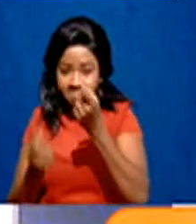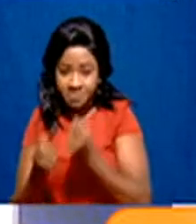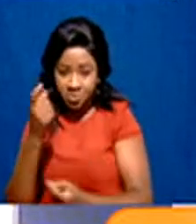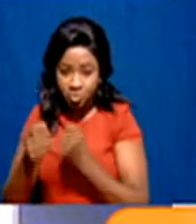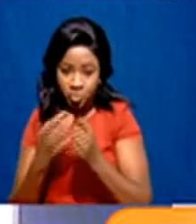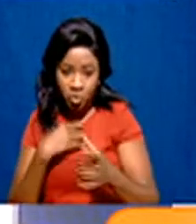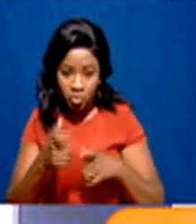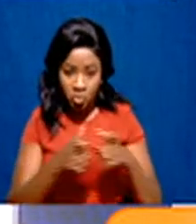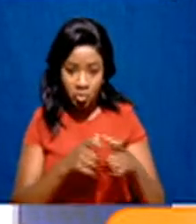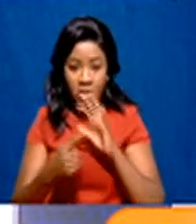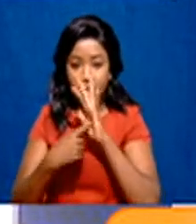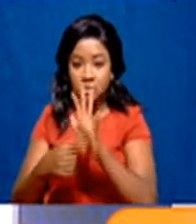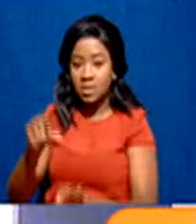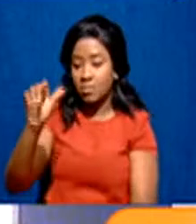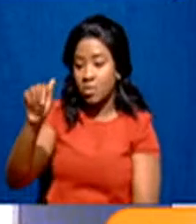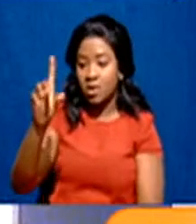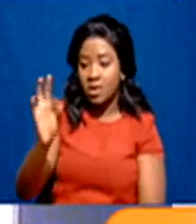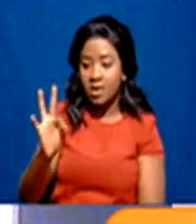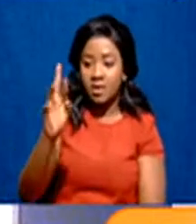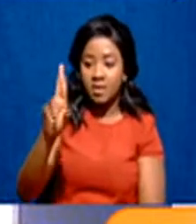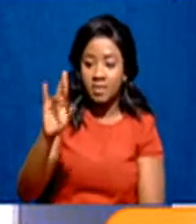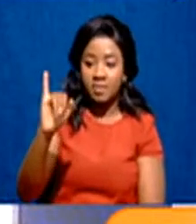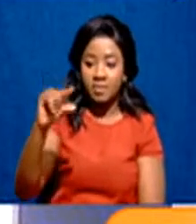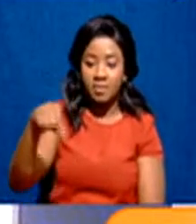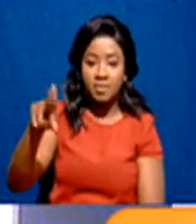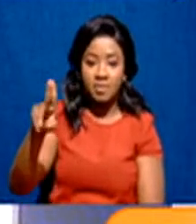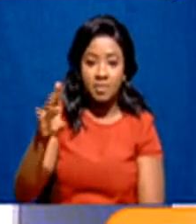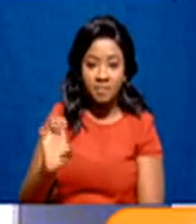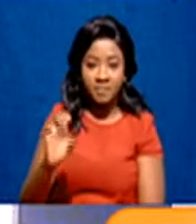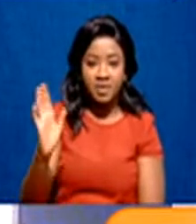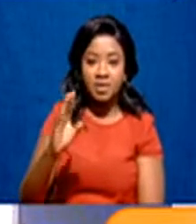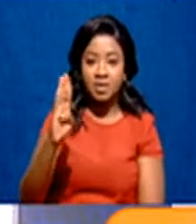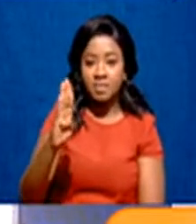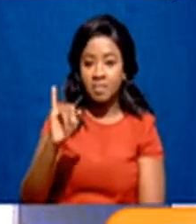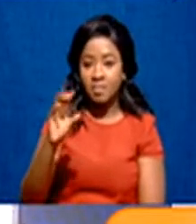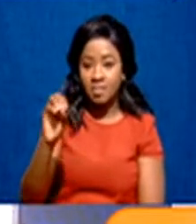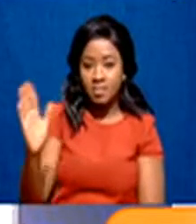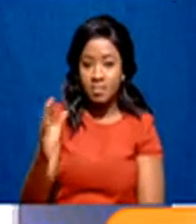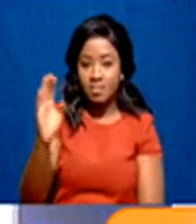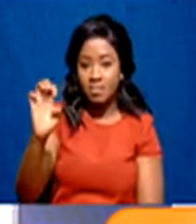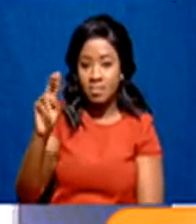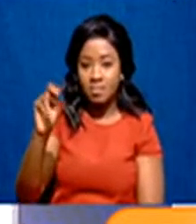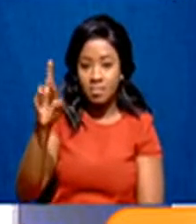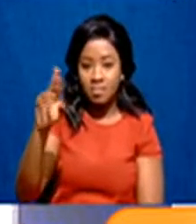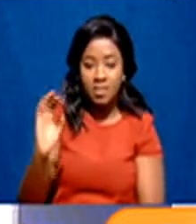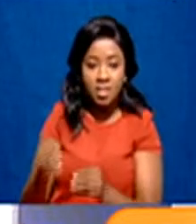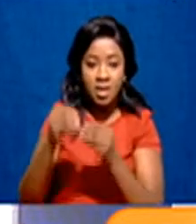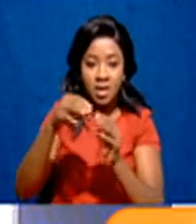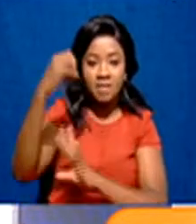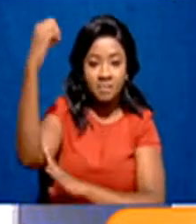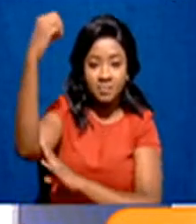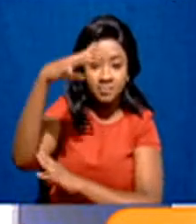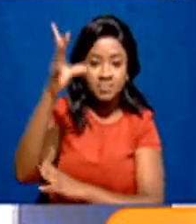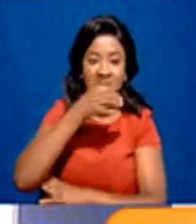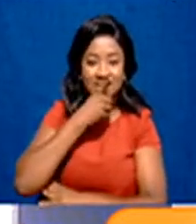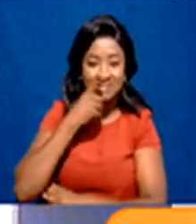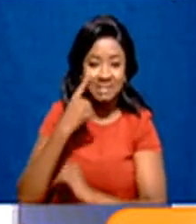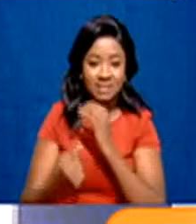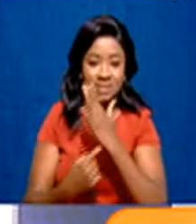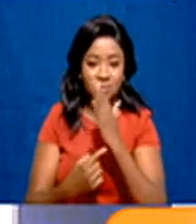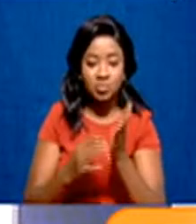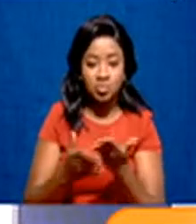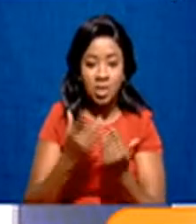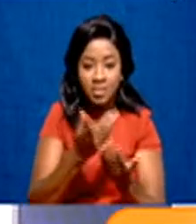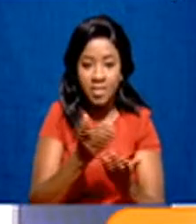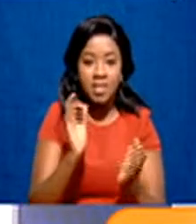come up. One such innovation is BioAfriq Energy, a venture offering solar-powered drying technology to farmers to help